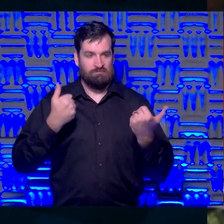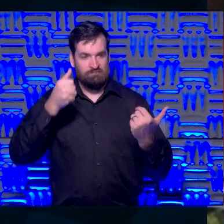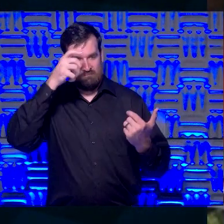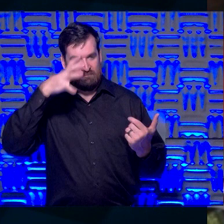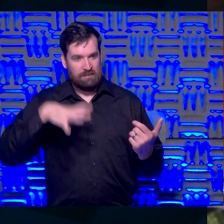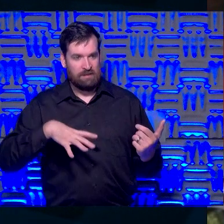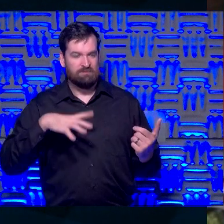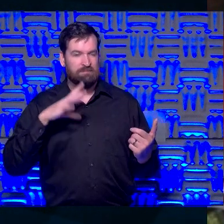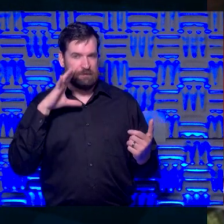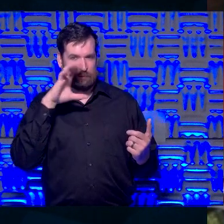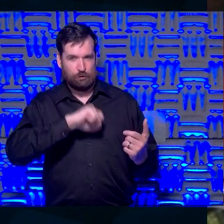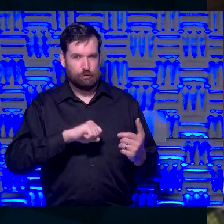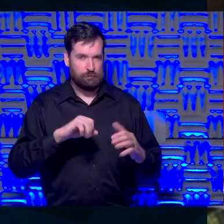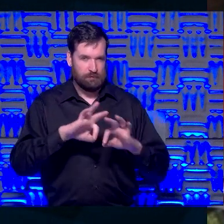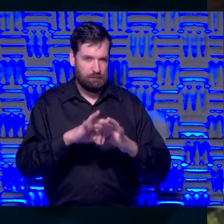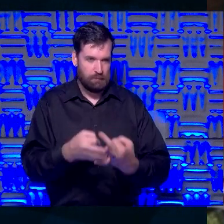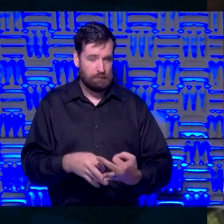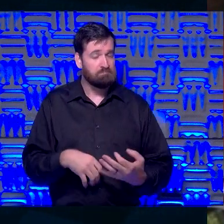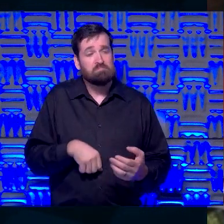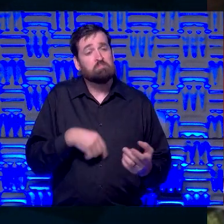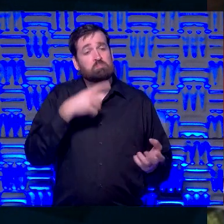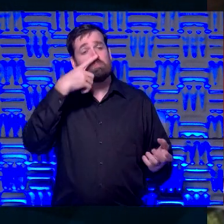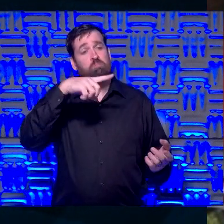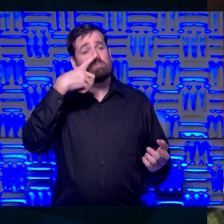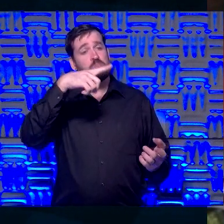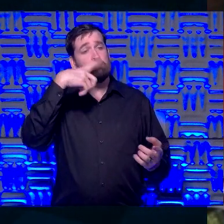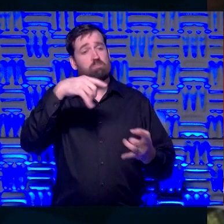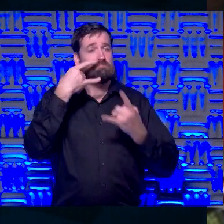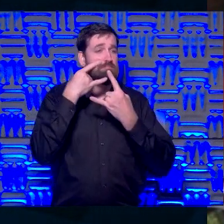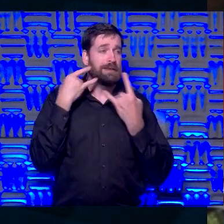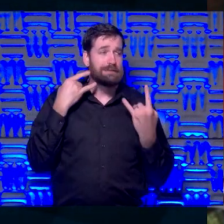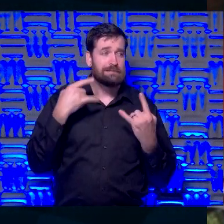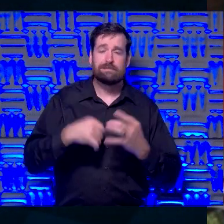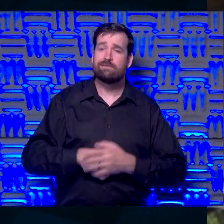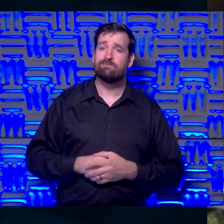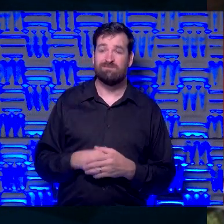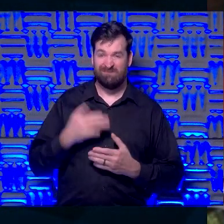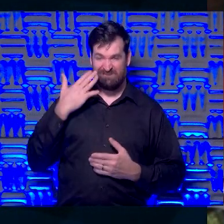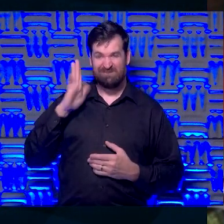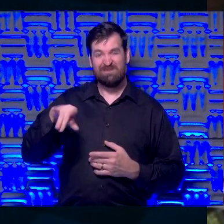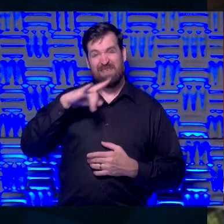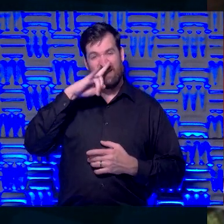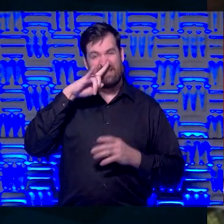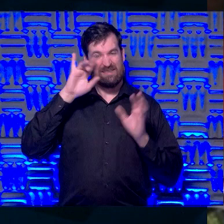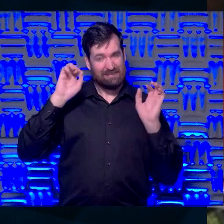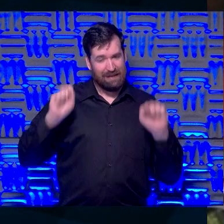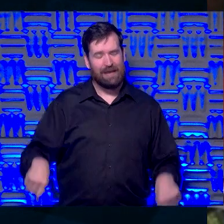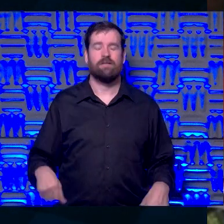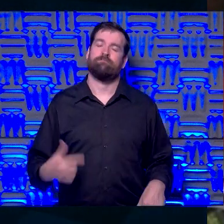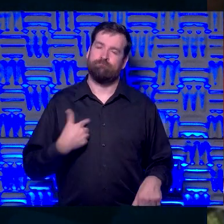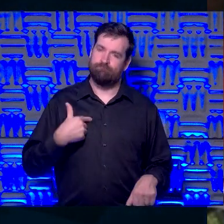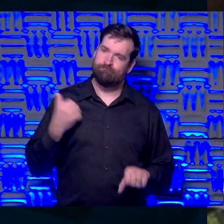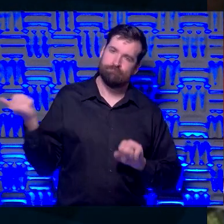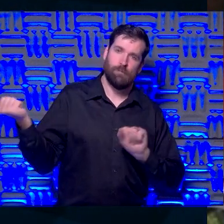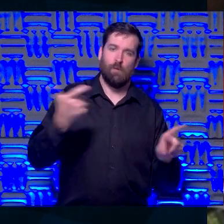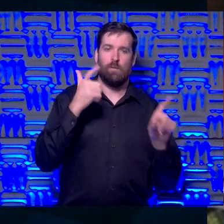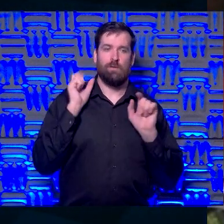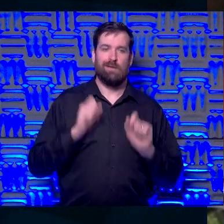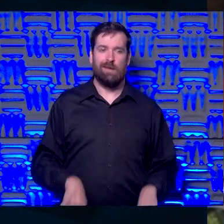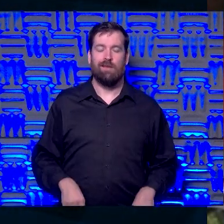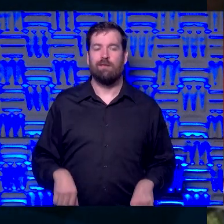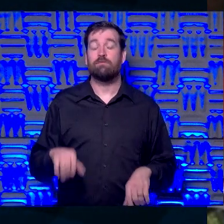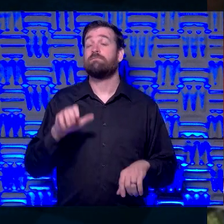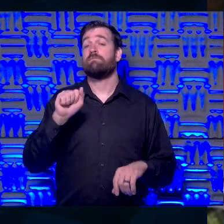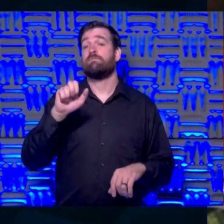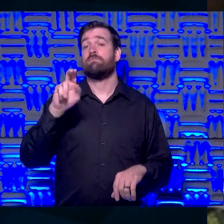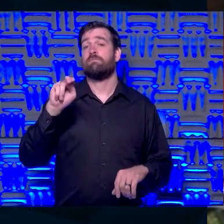assuming it's a relative. He doesn't seem to mind that mask. And, you know, if kids can do it like that, by gosh, we all can. Anna has